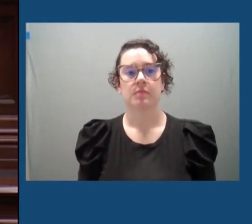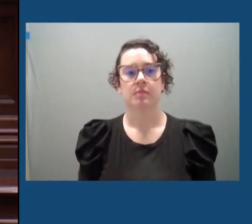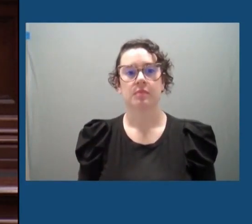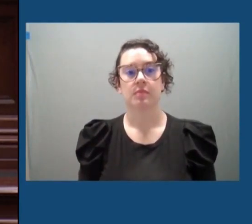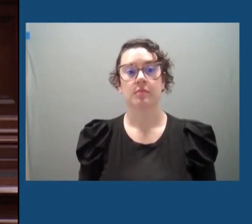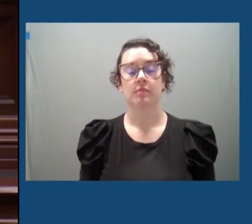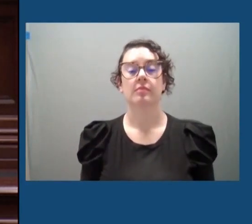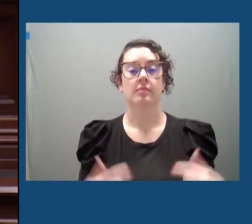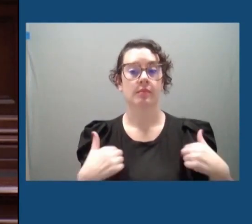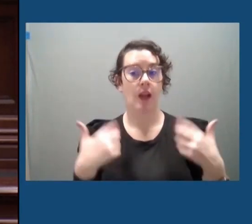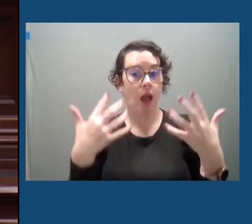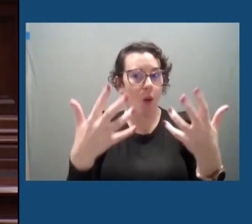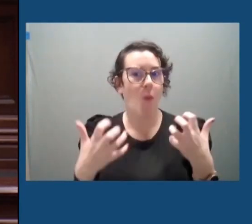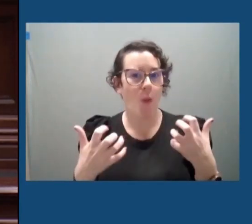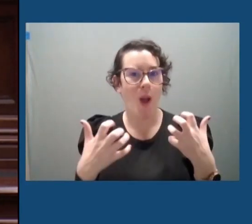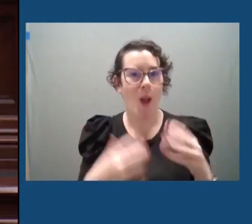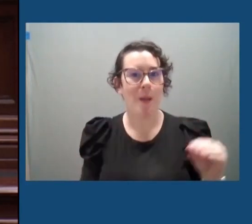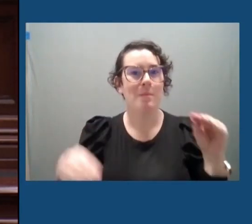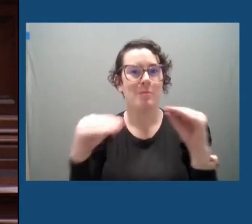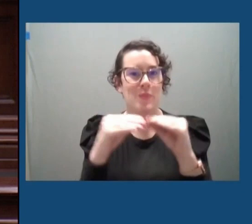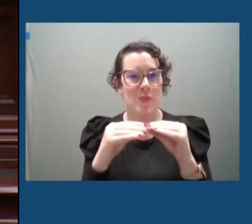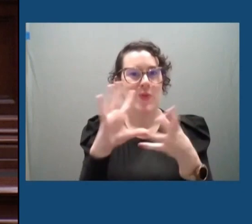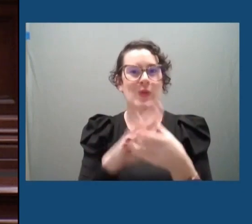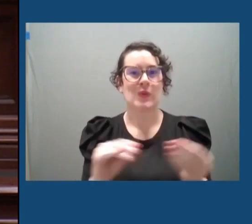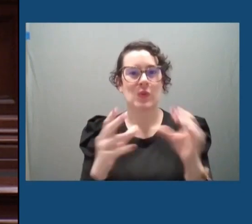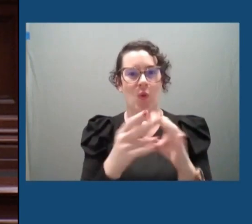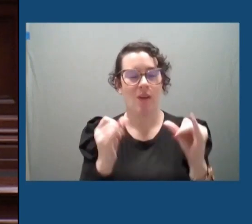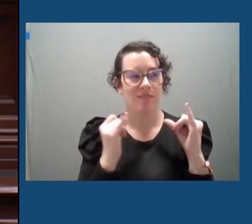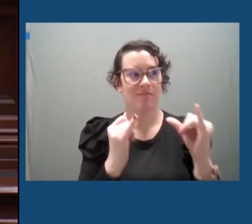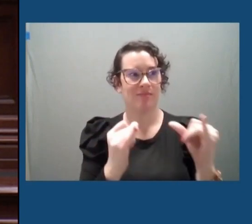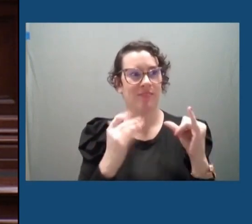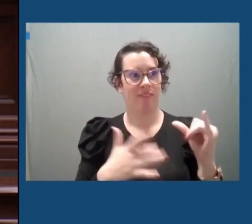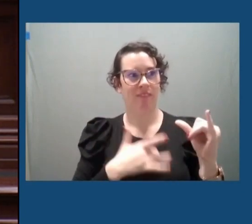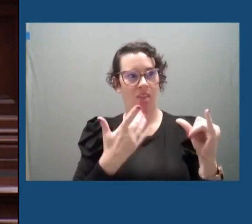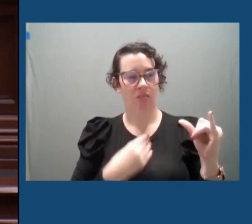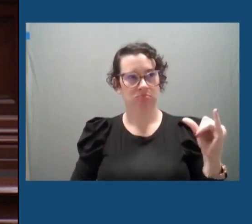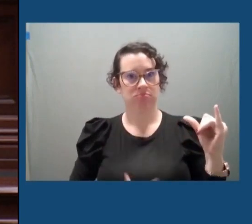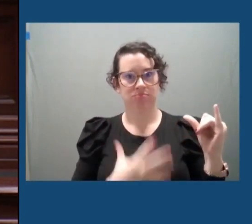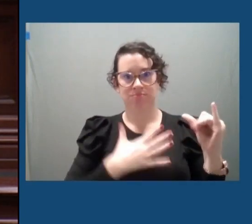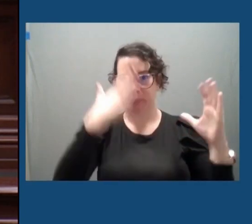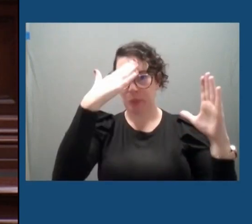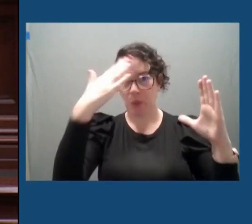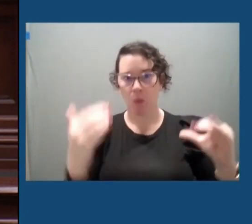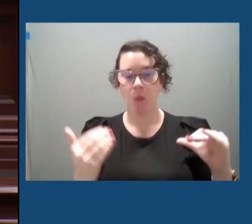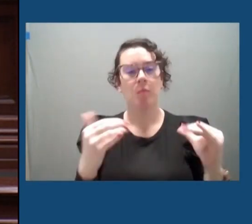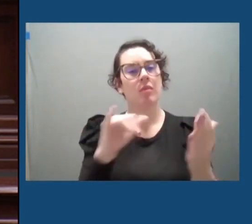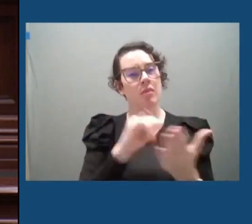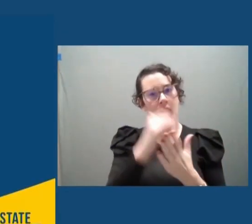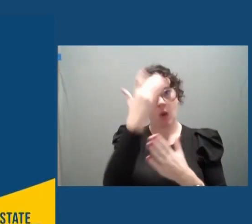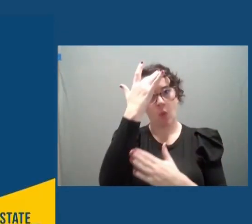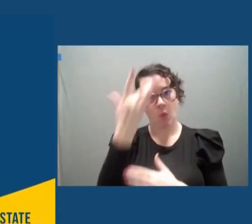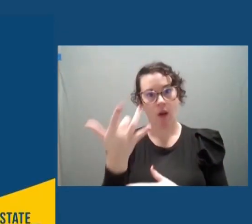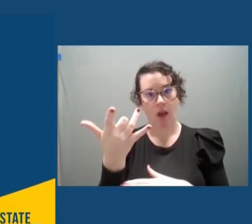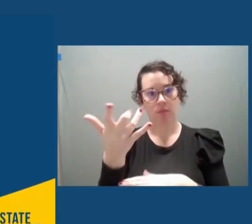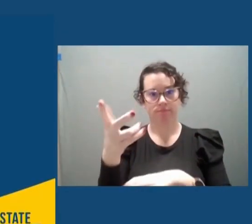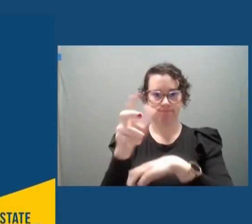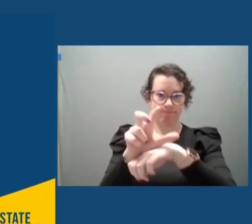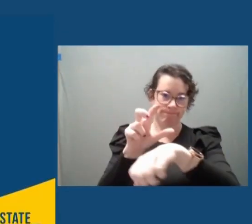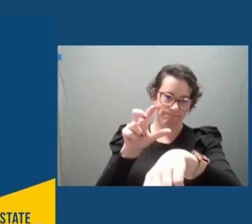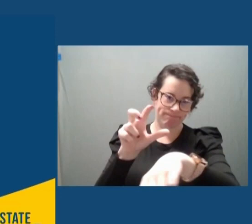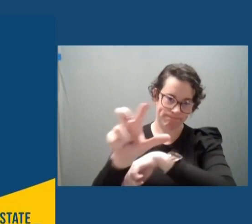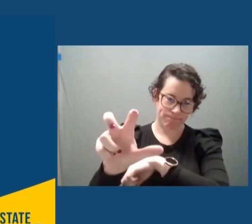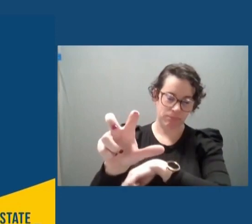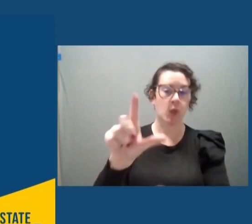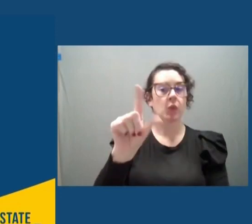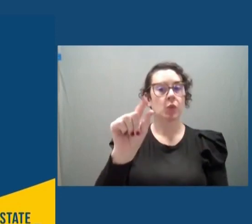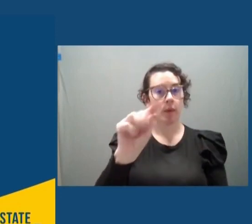I want to hear more hopeful stories like this. And that's why we're dedicating $20 million